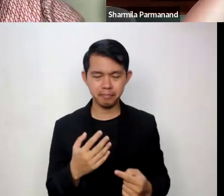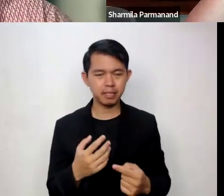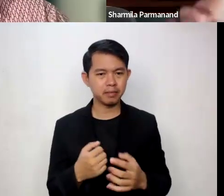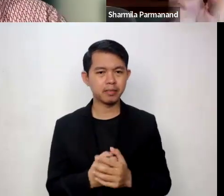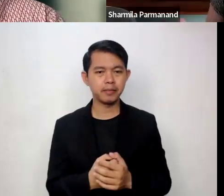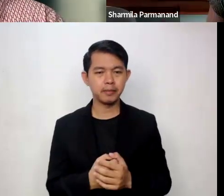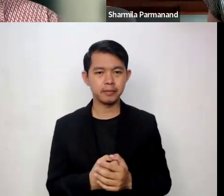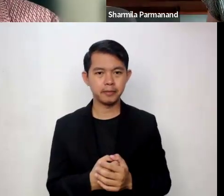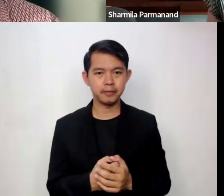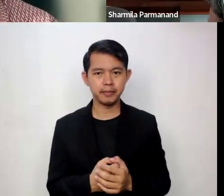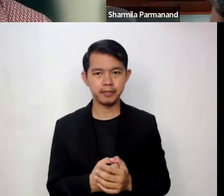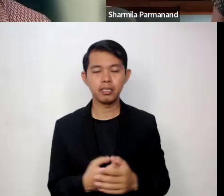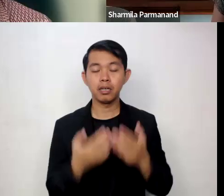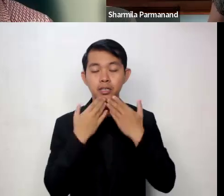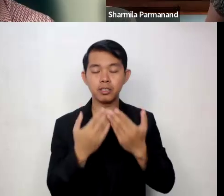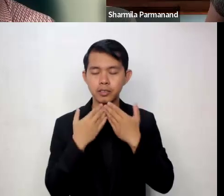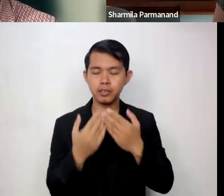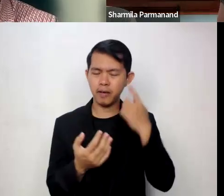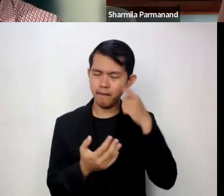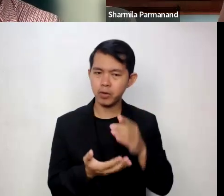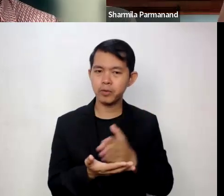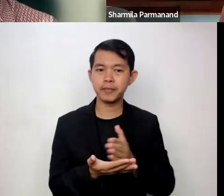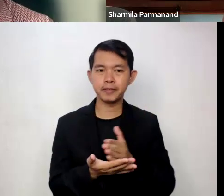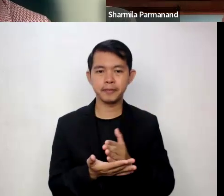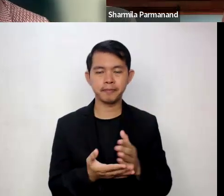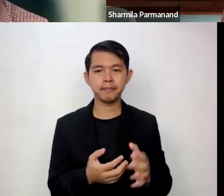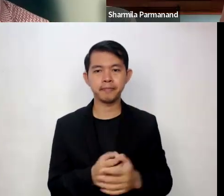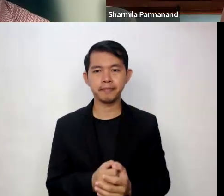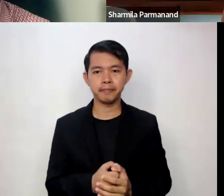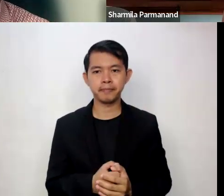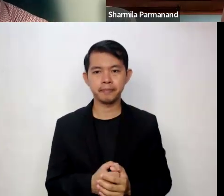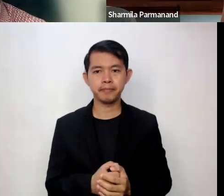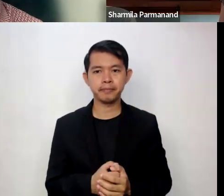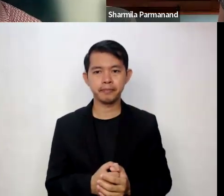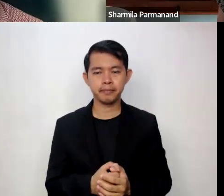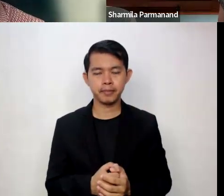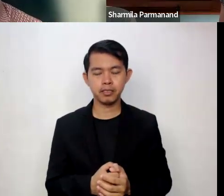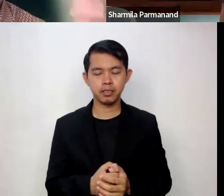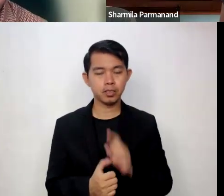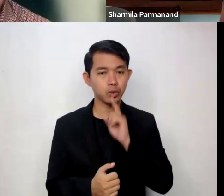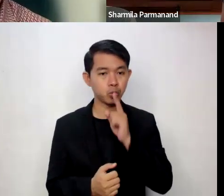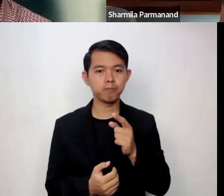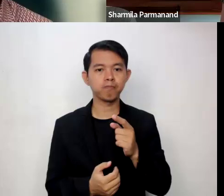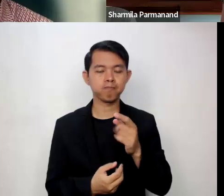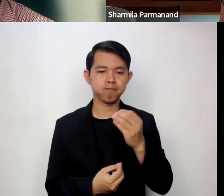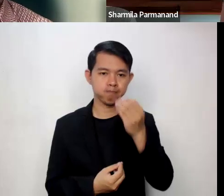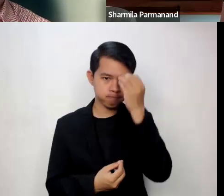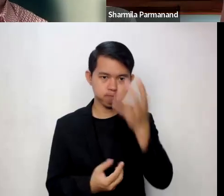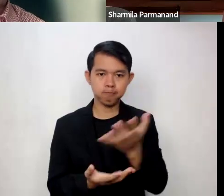Thank you for sharing. I think that's a very poignant insight, especially I think in Philippine